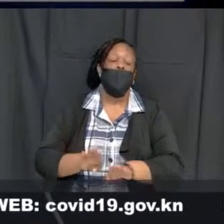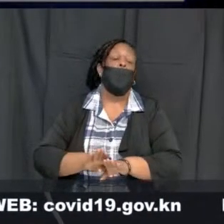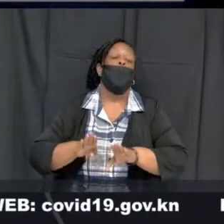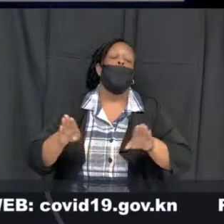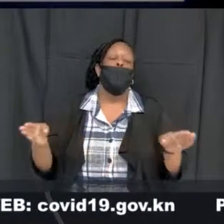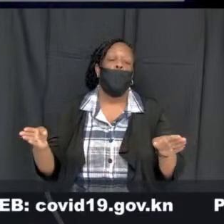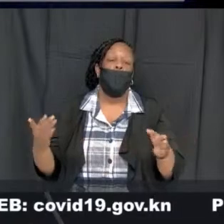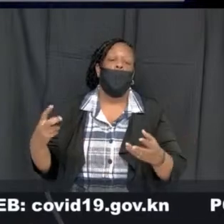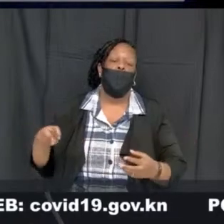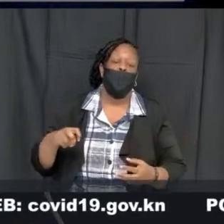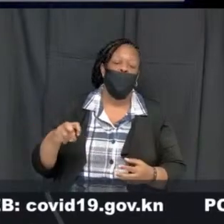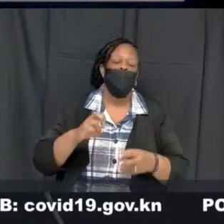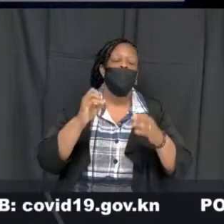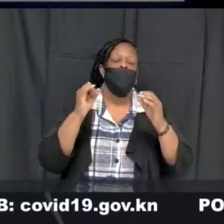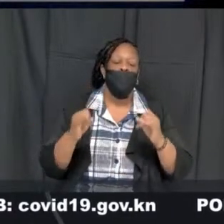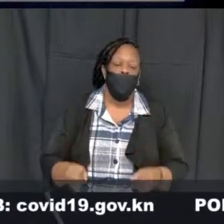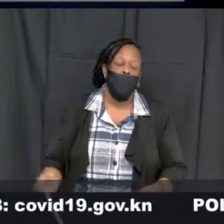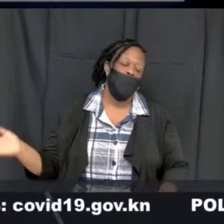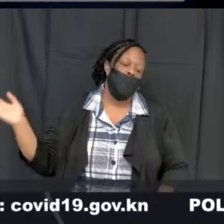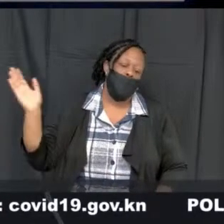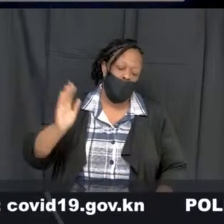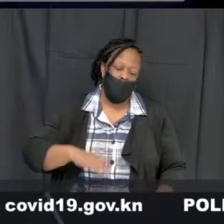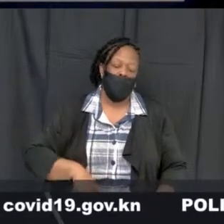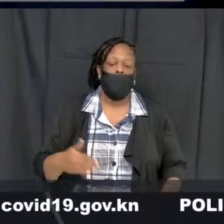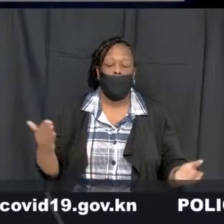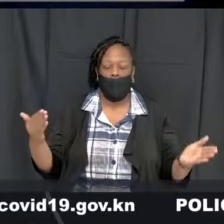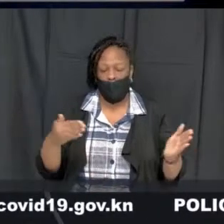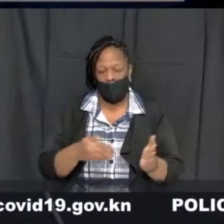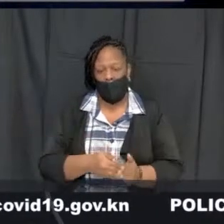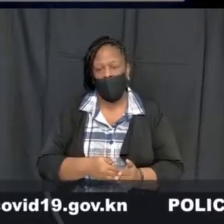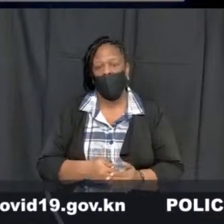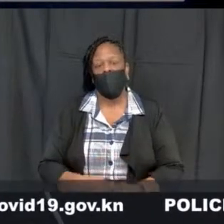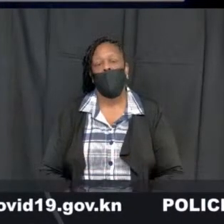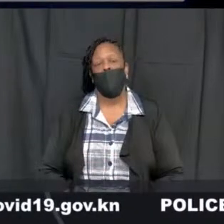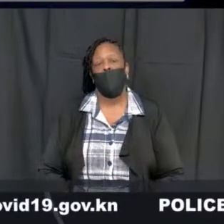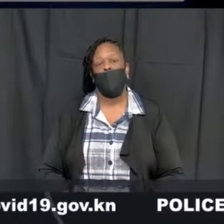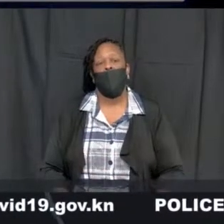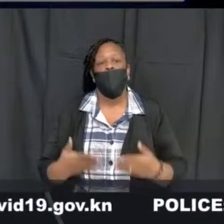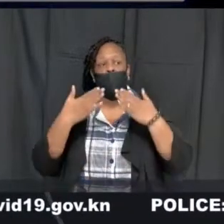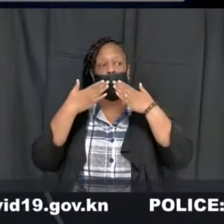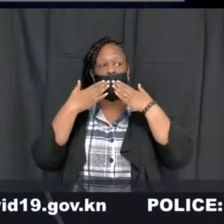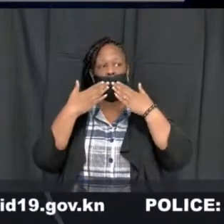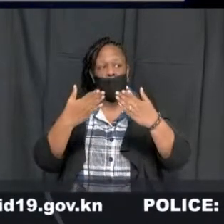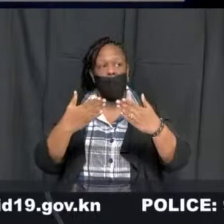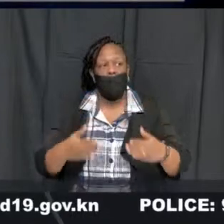reignite the commerce and move ahead. Thank you.